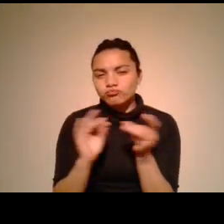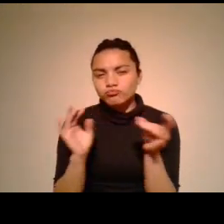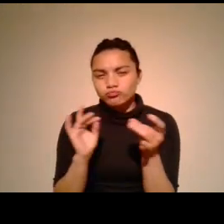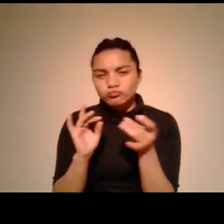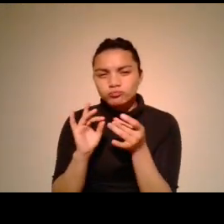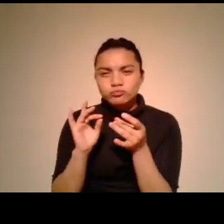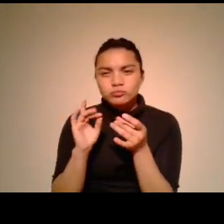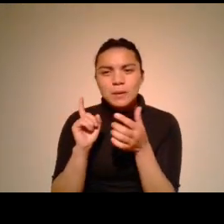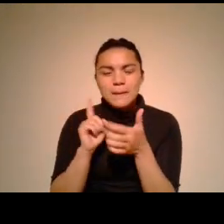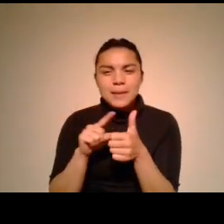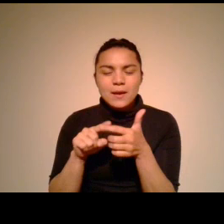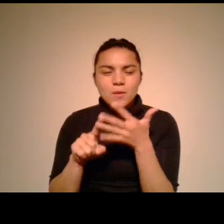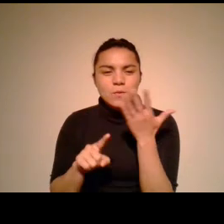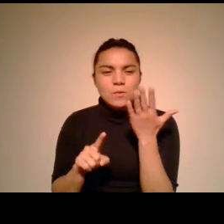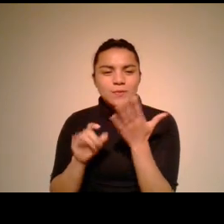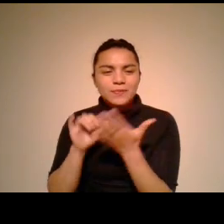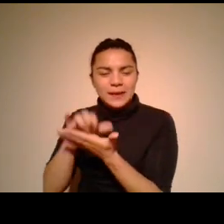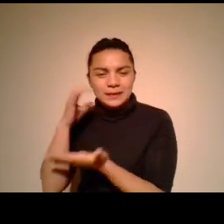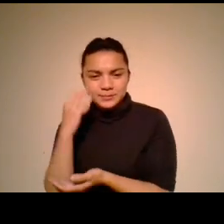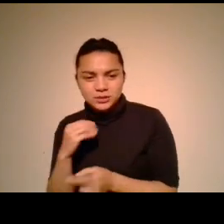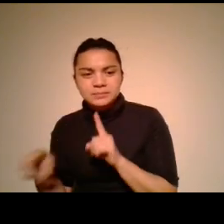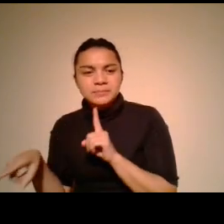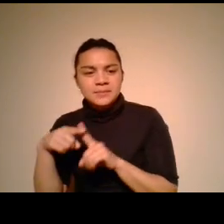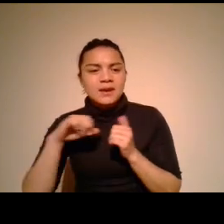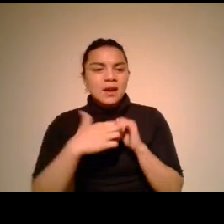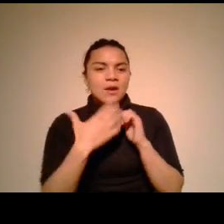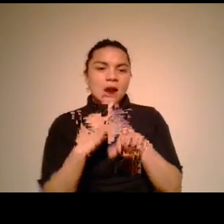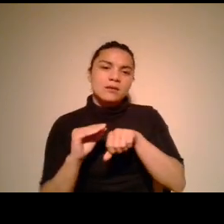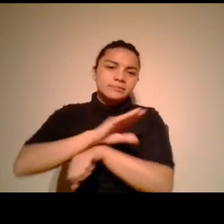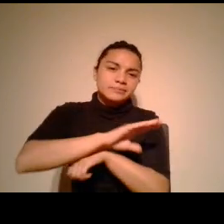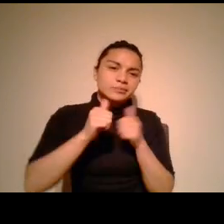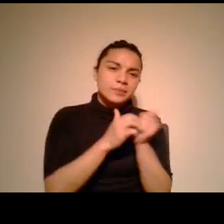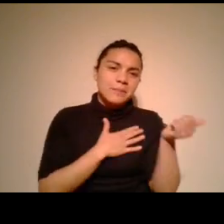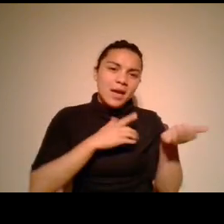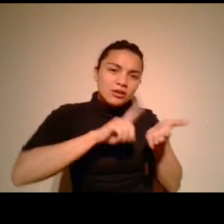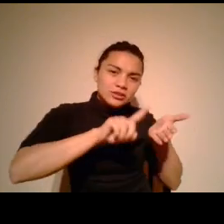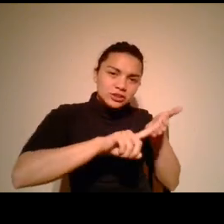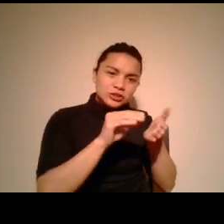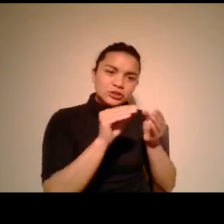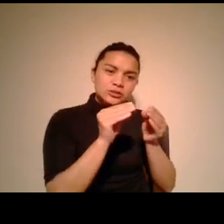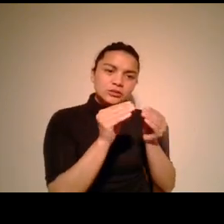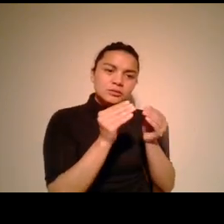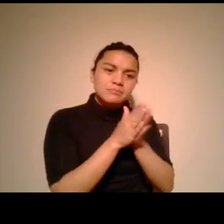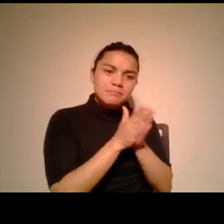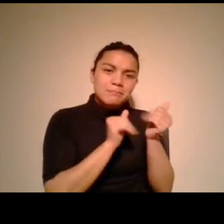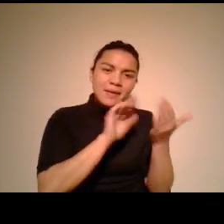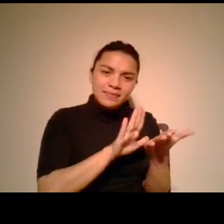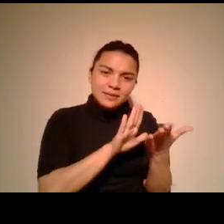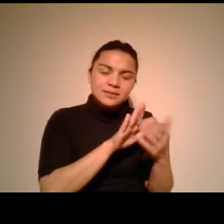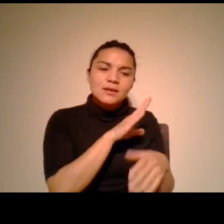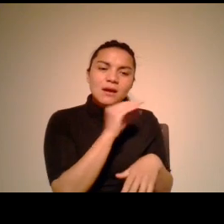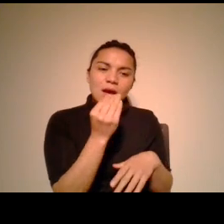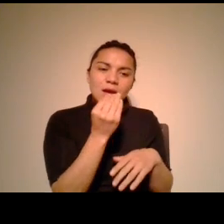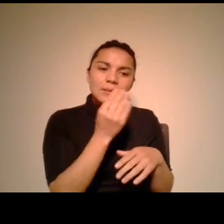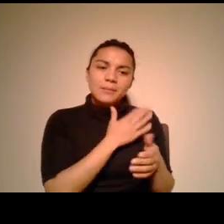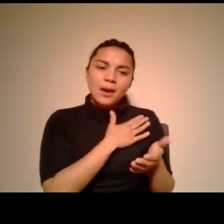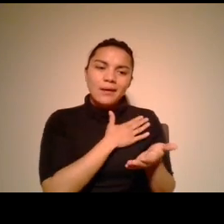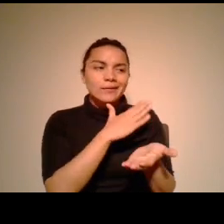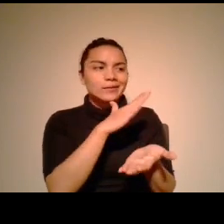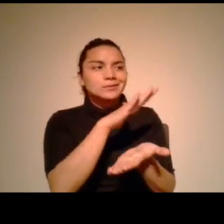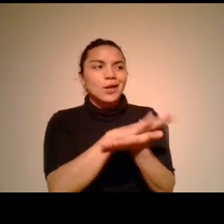also how that intersects with informing research methods and informing scholarly activities in